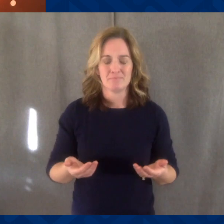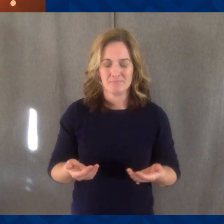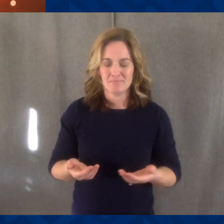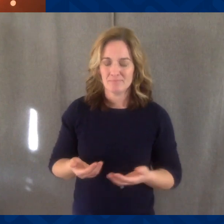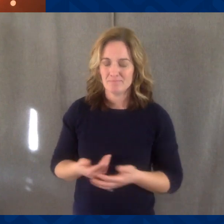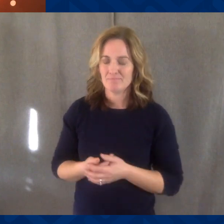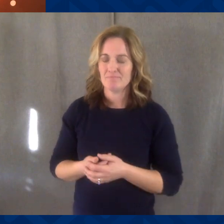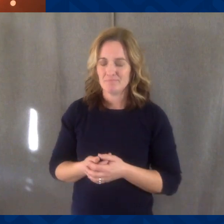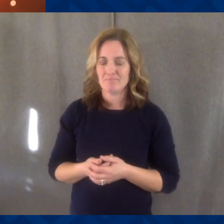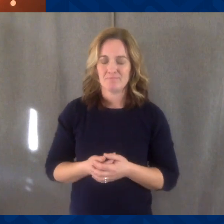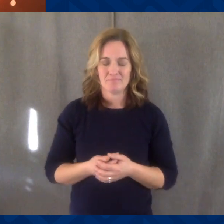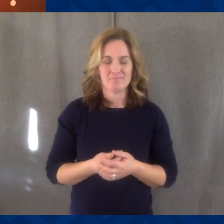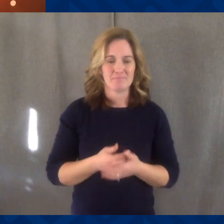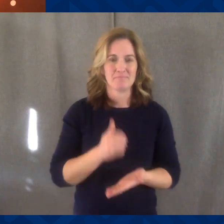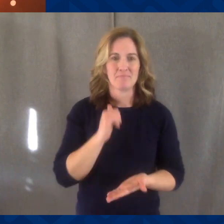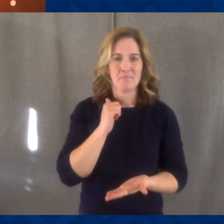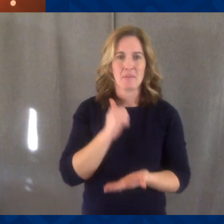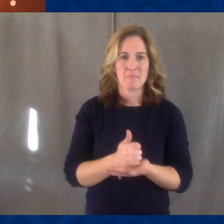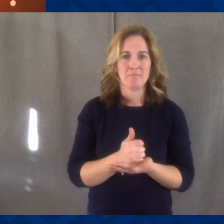Amen.